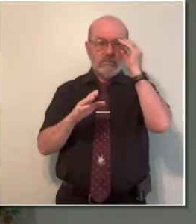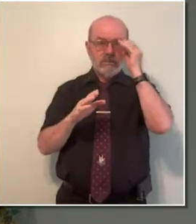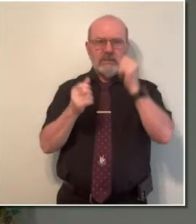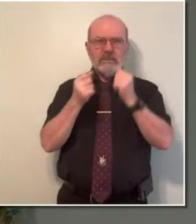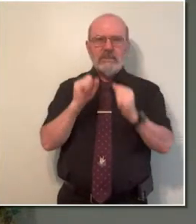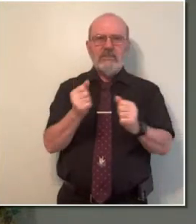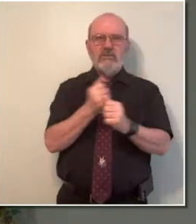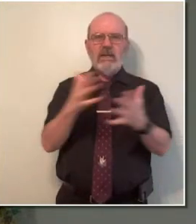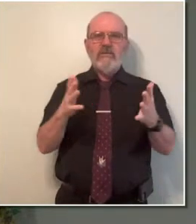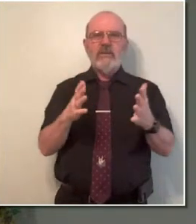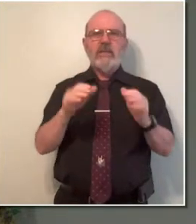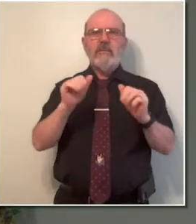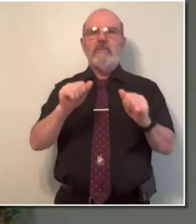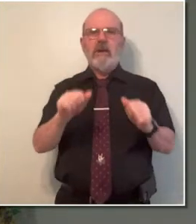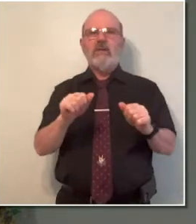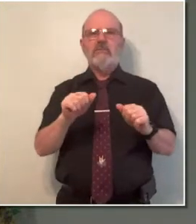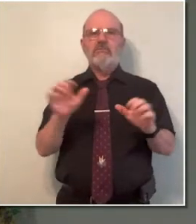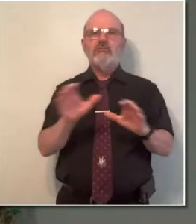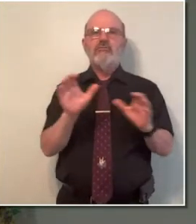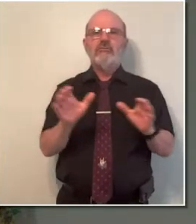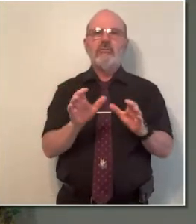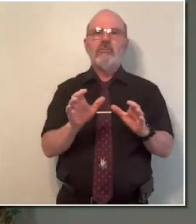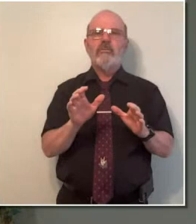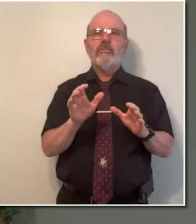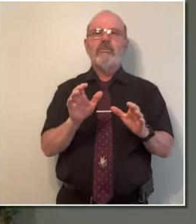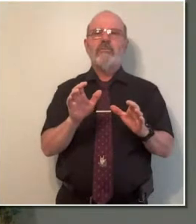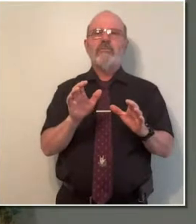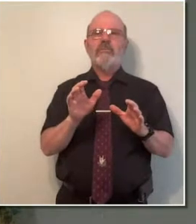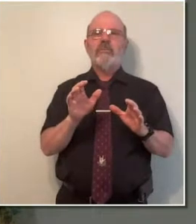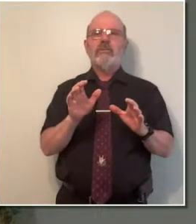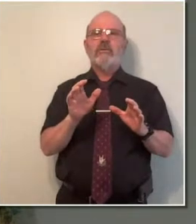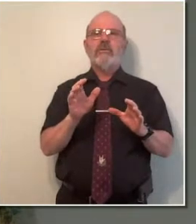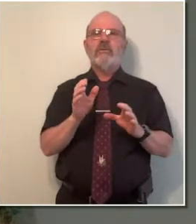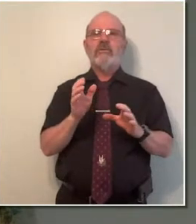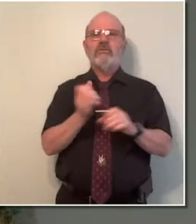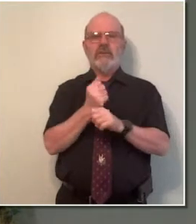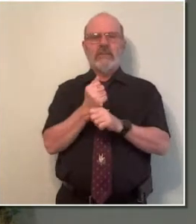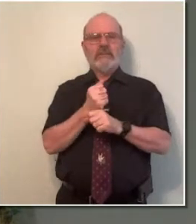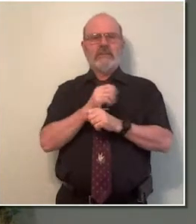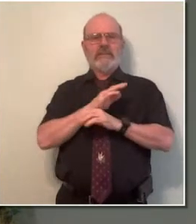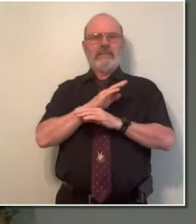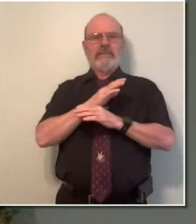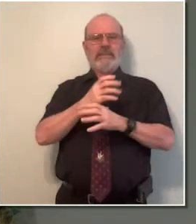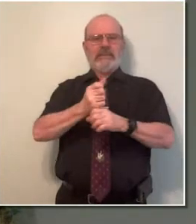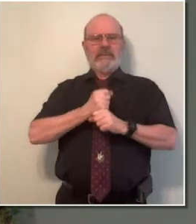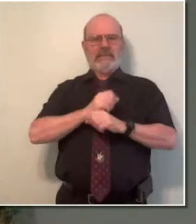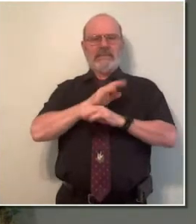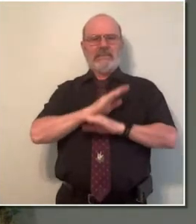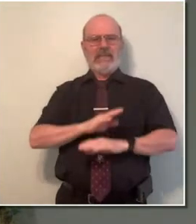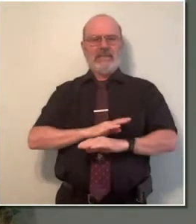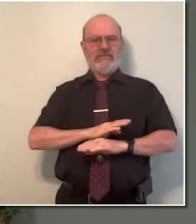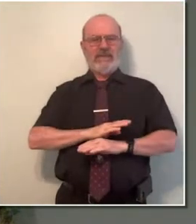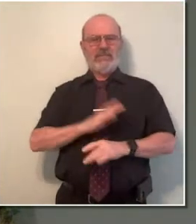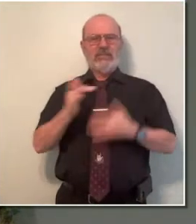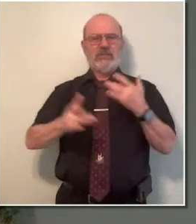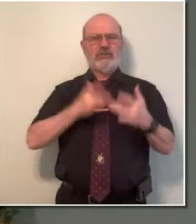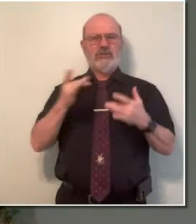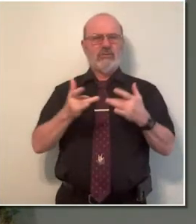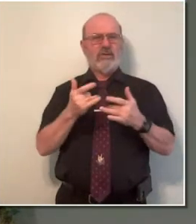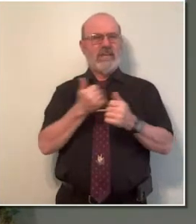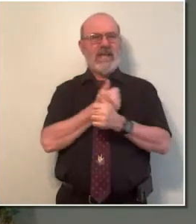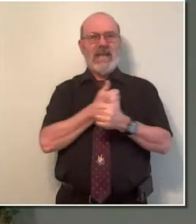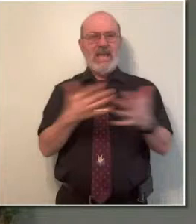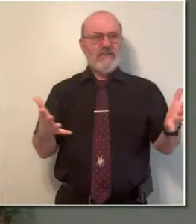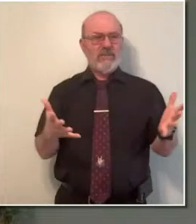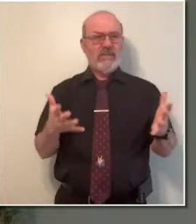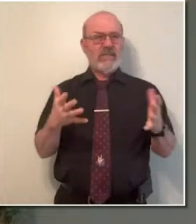that he possibly can to get a sense of satisfaction and joy in every which way that he could